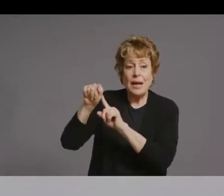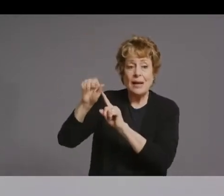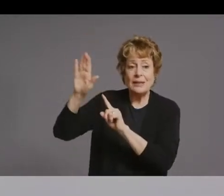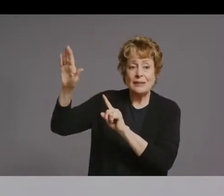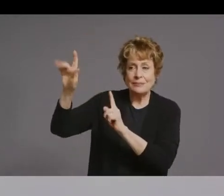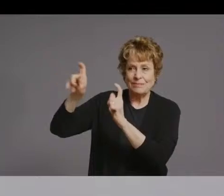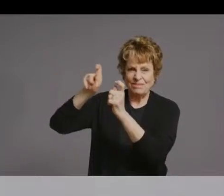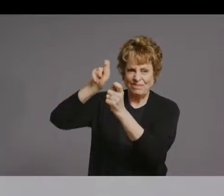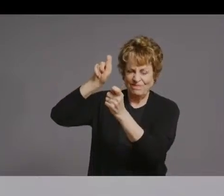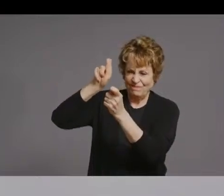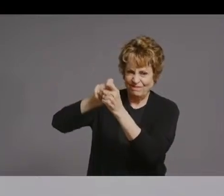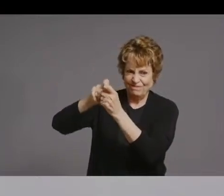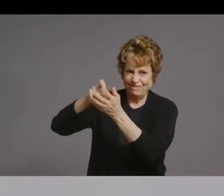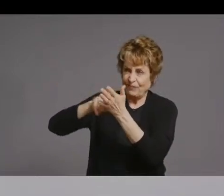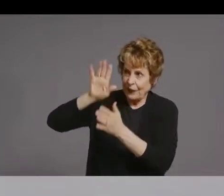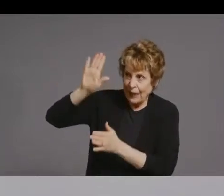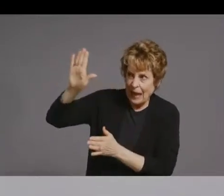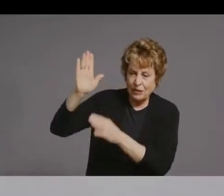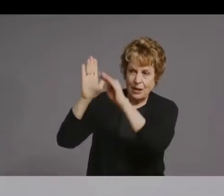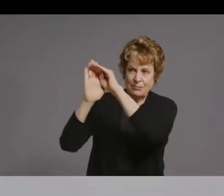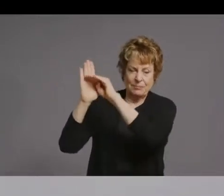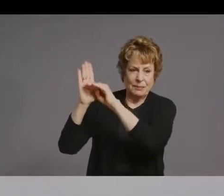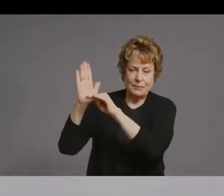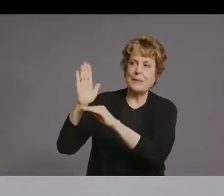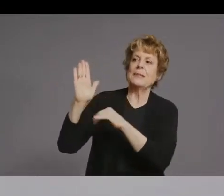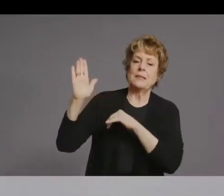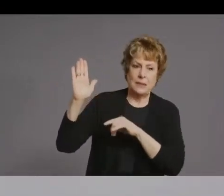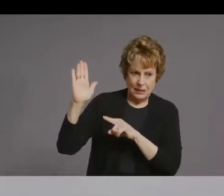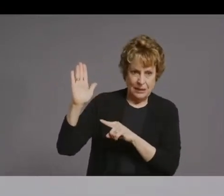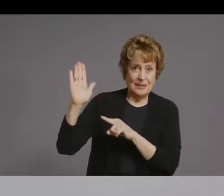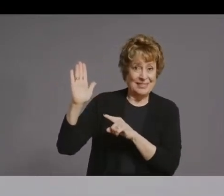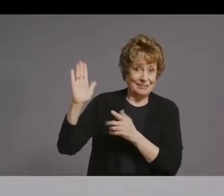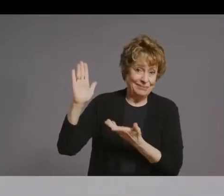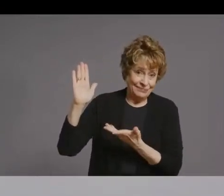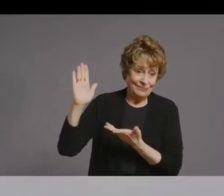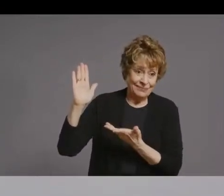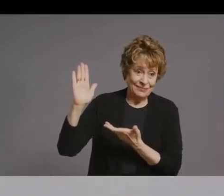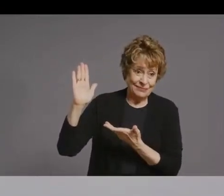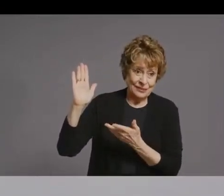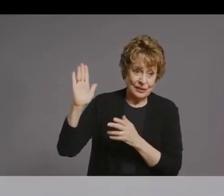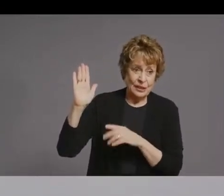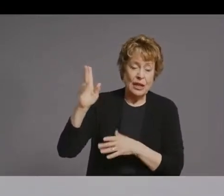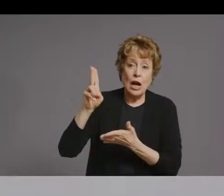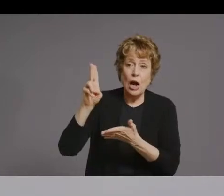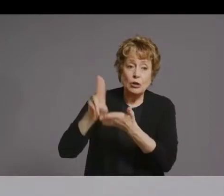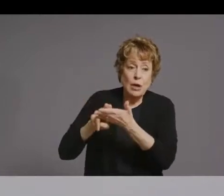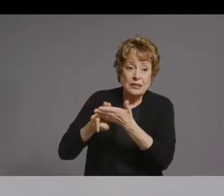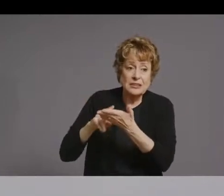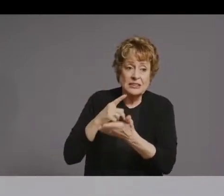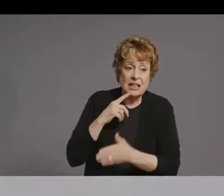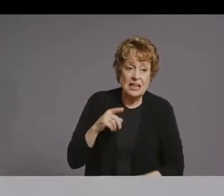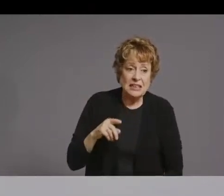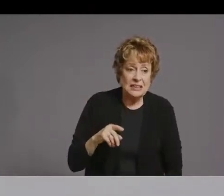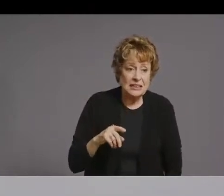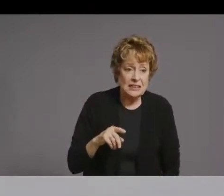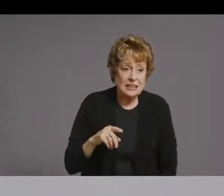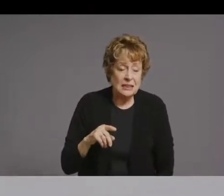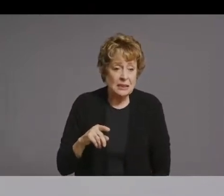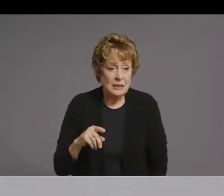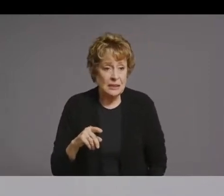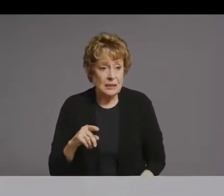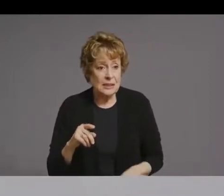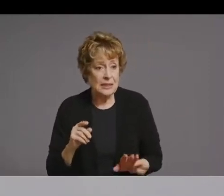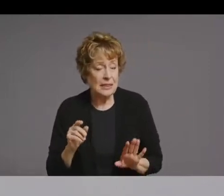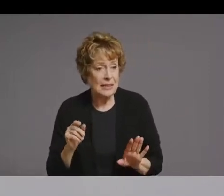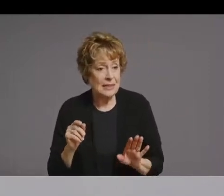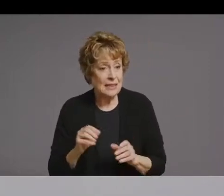requirements. So when you say that the contract is draconian, a lot of it was just taken from what FEMA